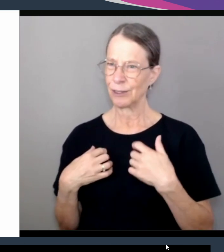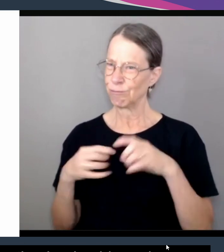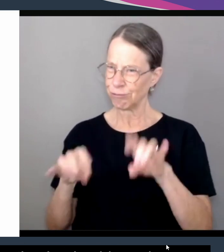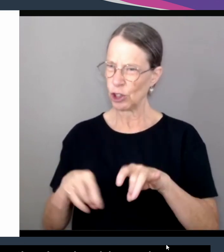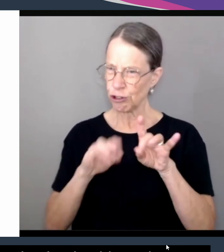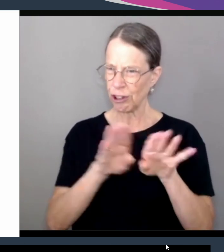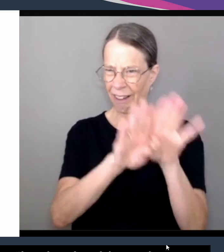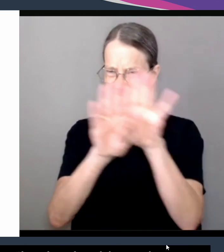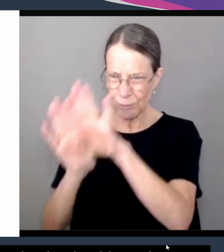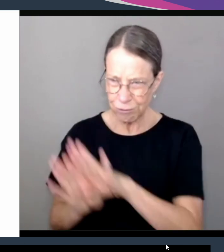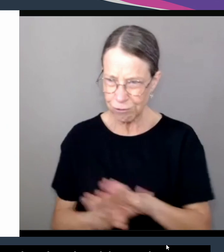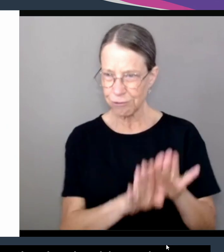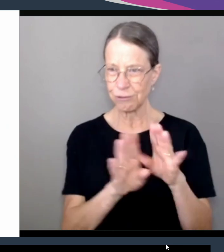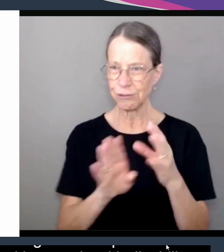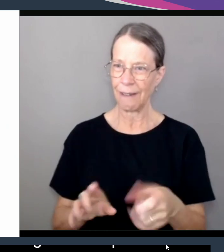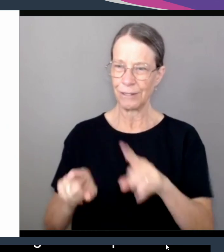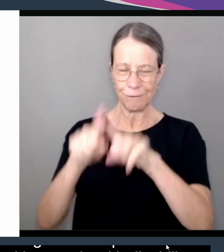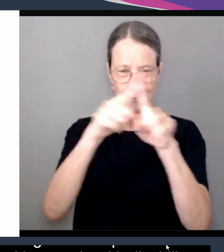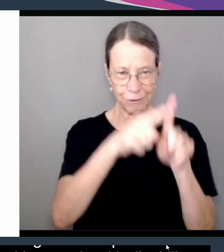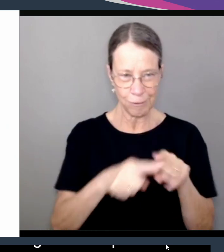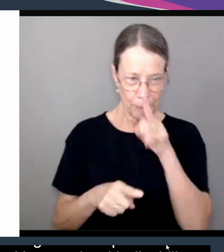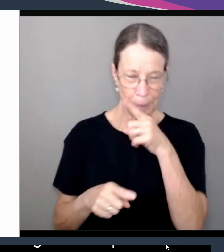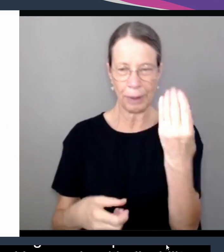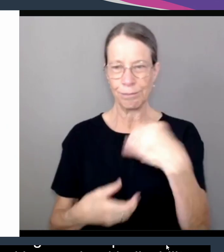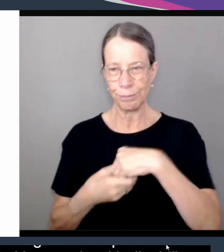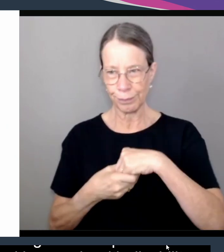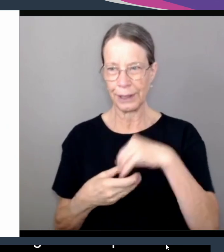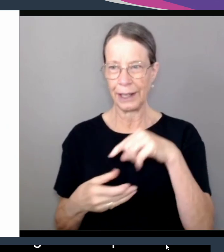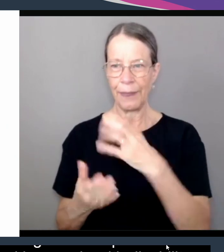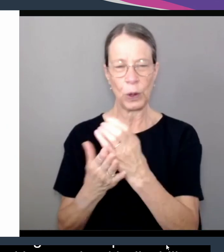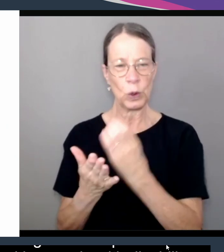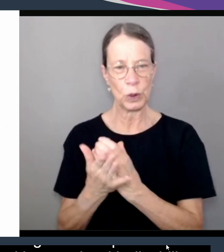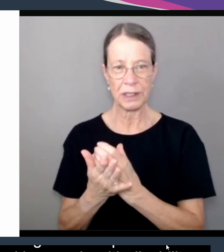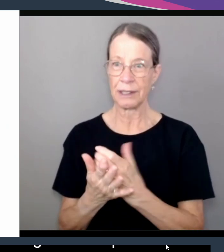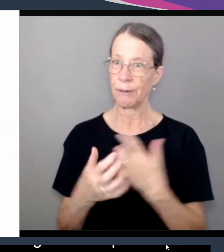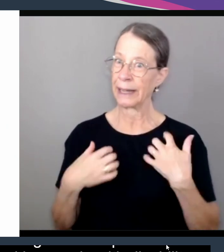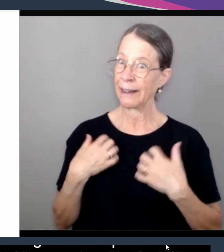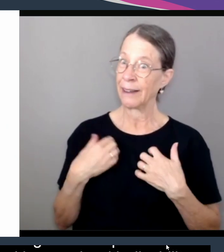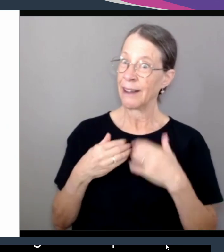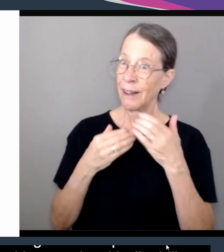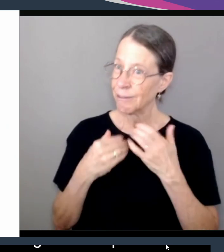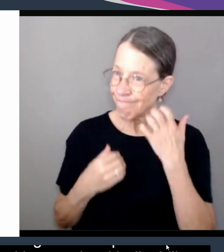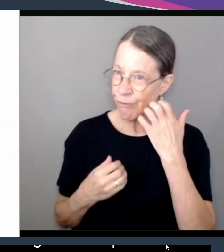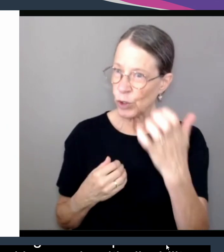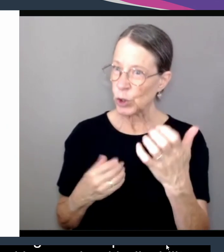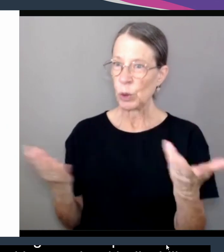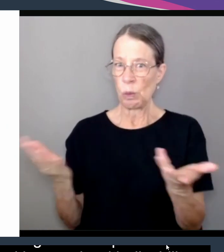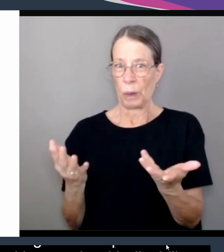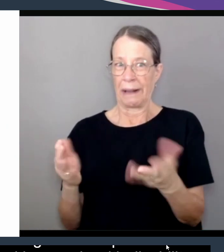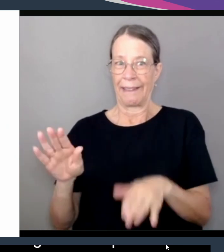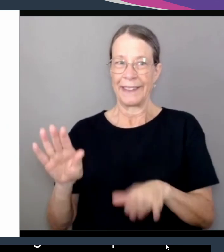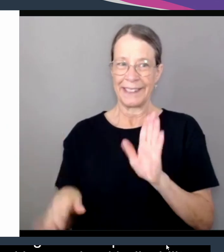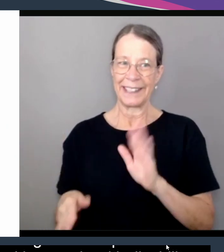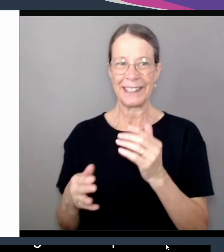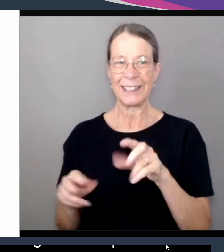the course and cannot wait to see where citizen researchers continue to lead us. Thank you.